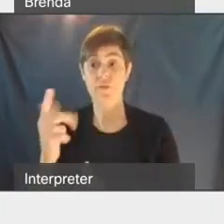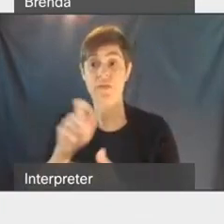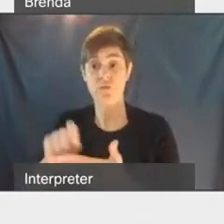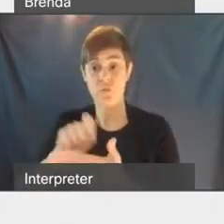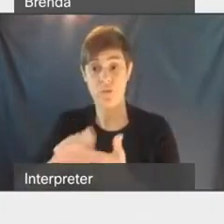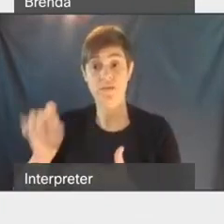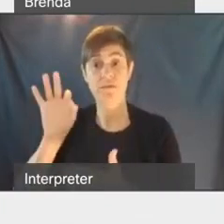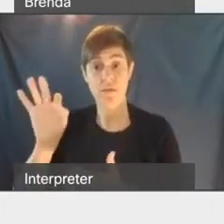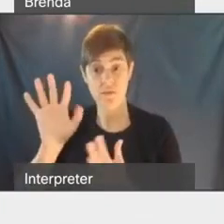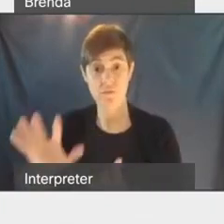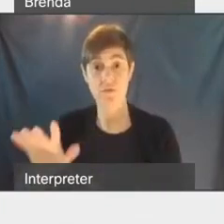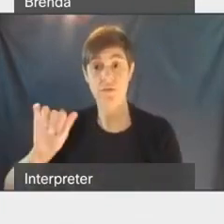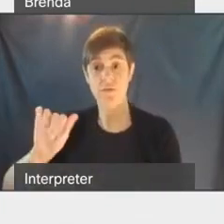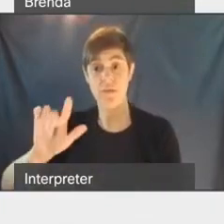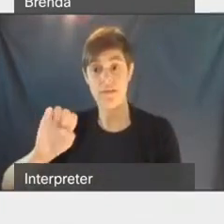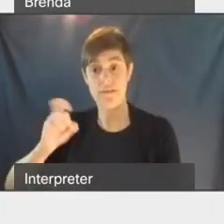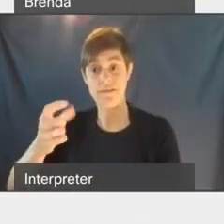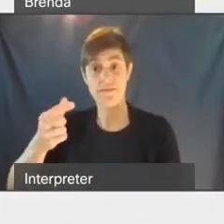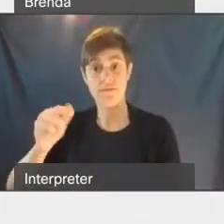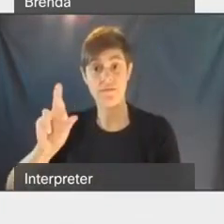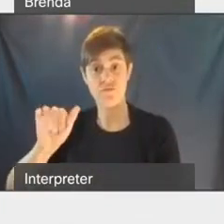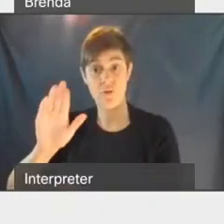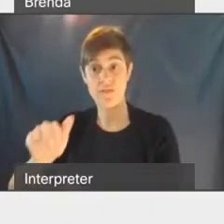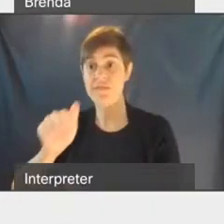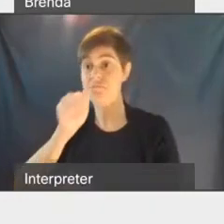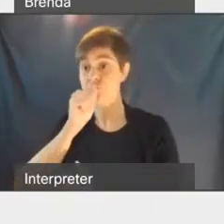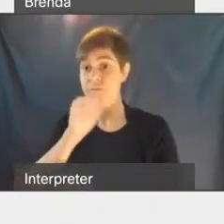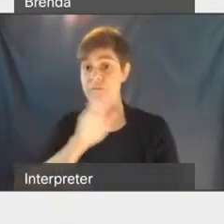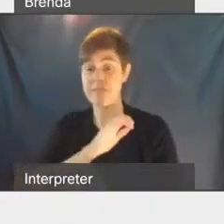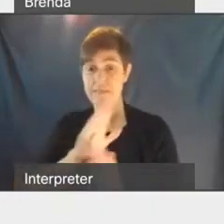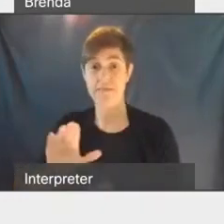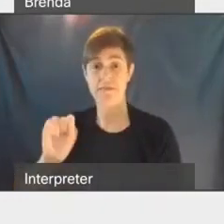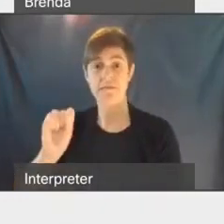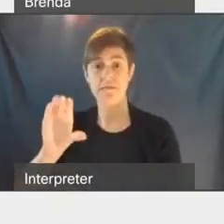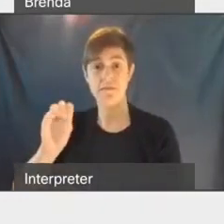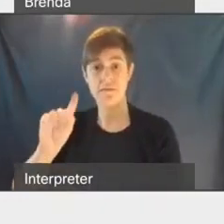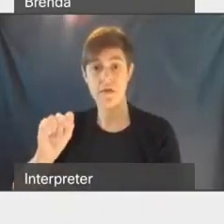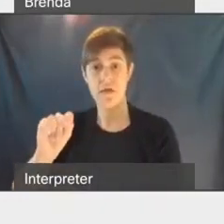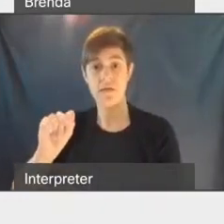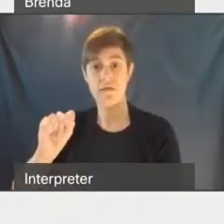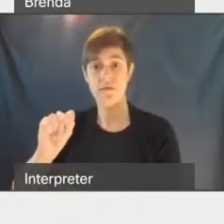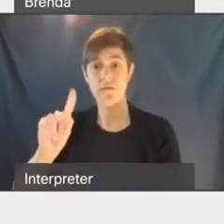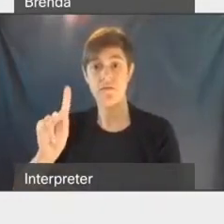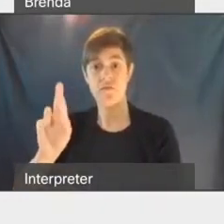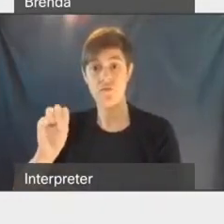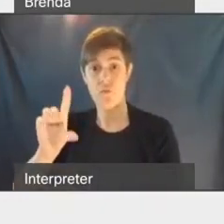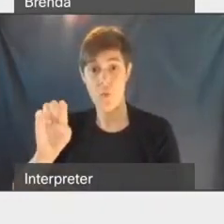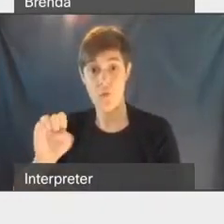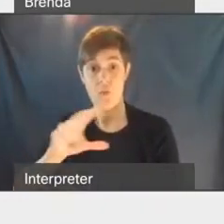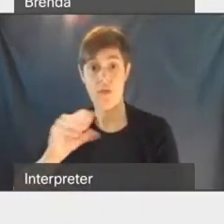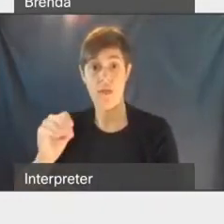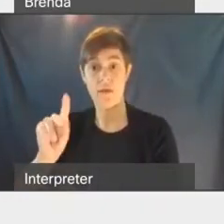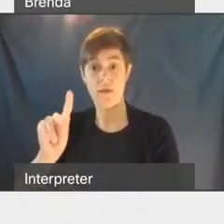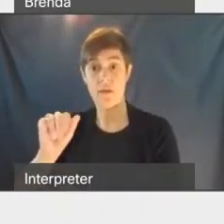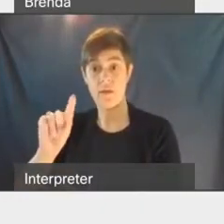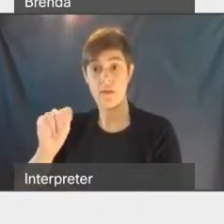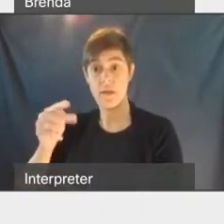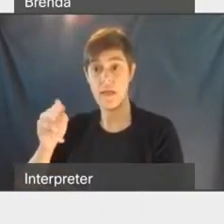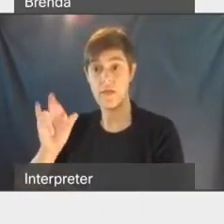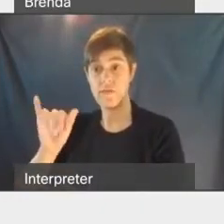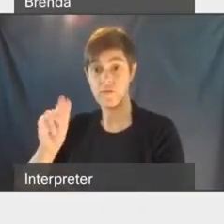testimony. Alex Brace, private citizen, Scott Cole, private citizen, and Catherine Swinson, private citizen, all